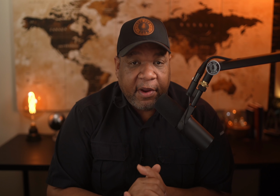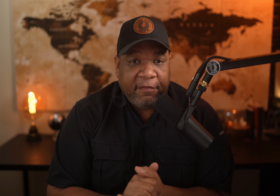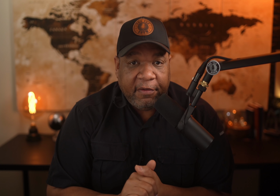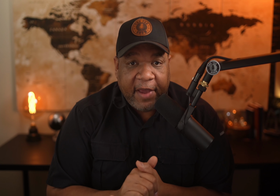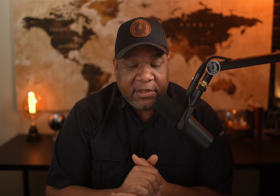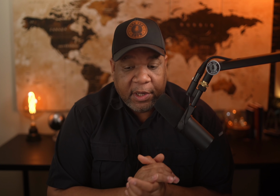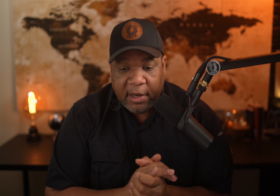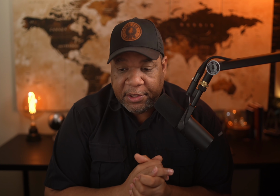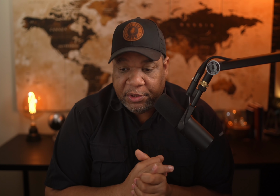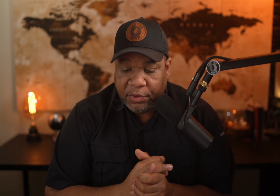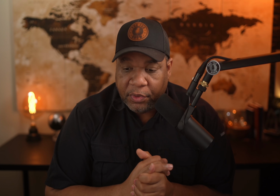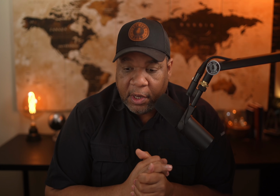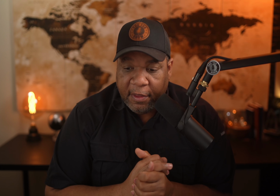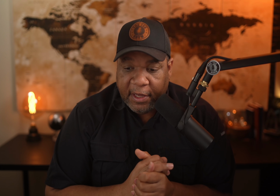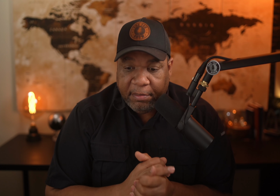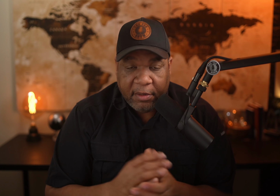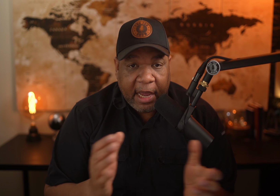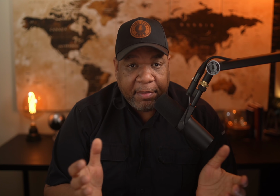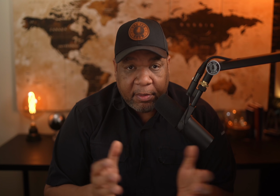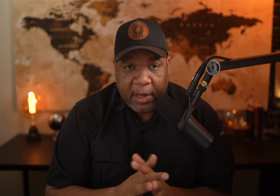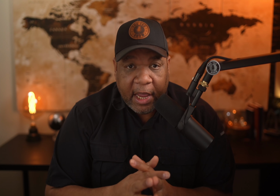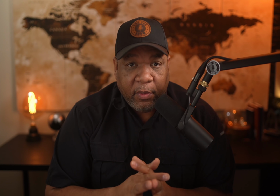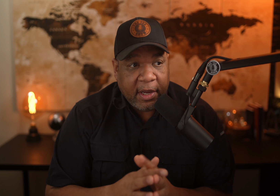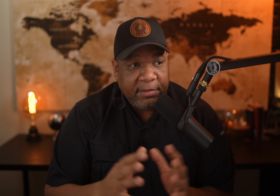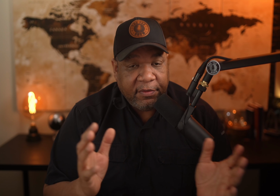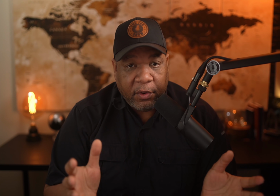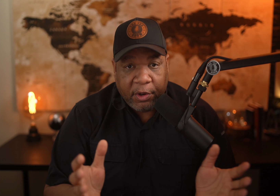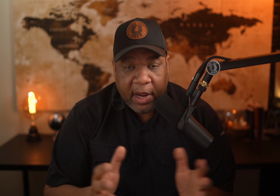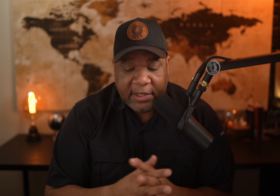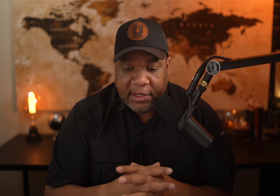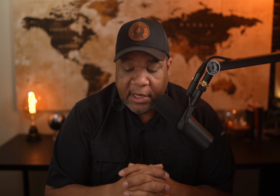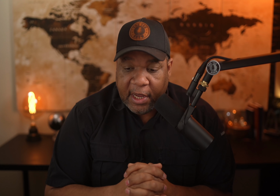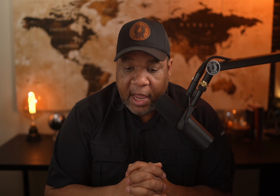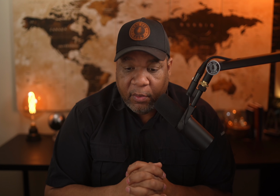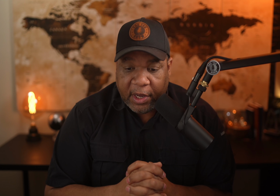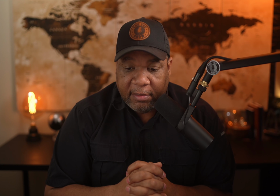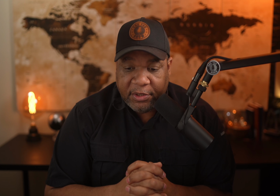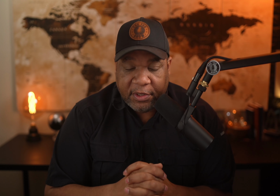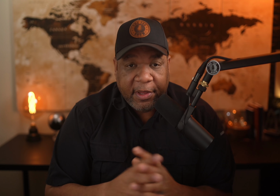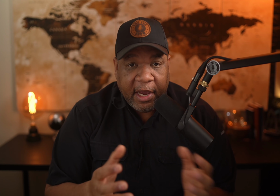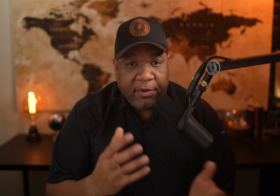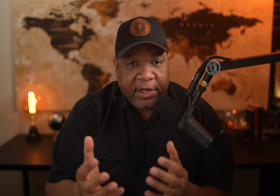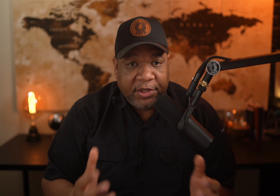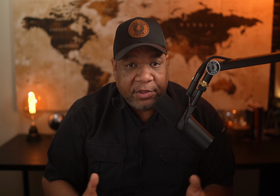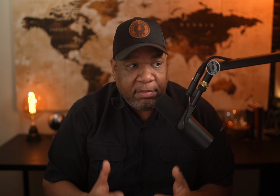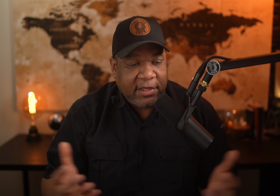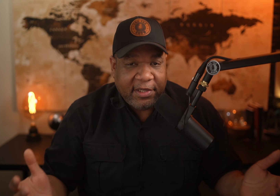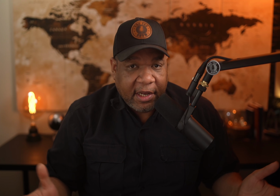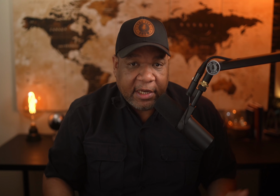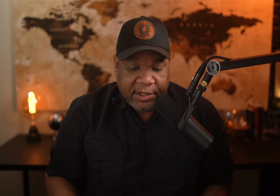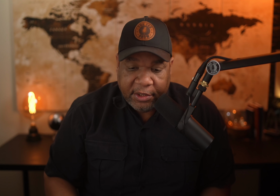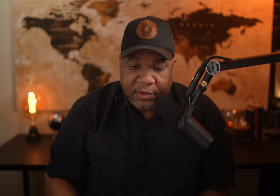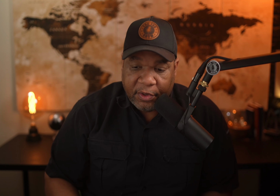happening very, very fast when it comes to the Build Back Better plan, when it comes to voting rights, and when it comes to some of the other issues. And plus,